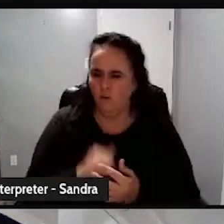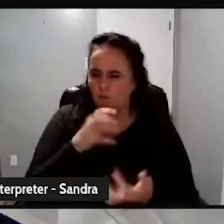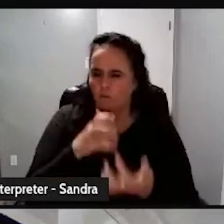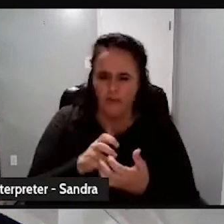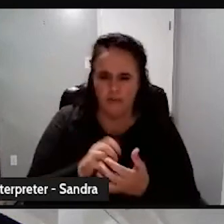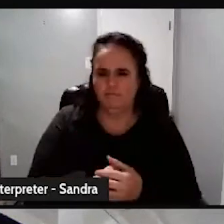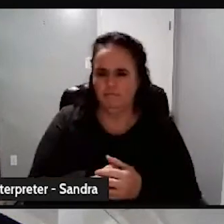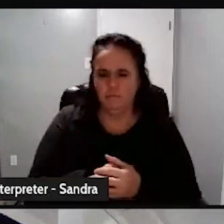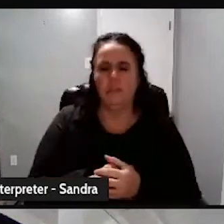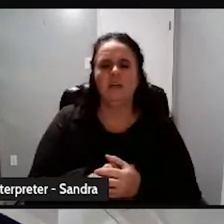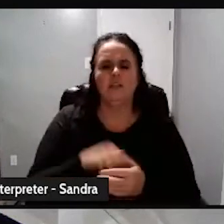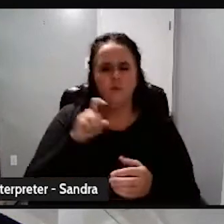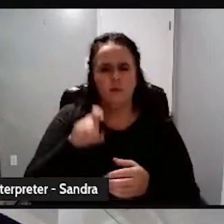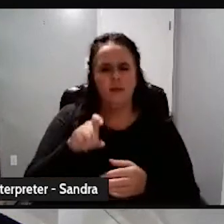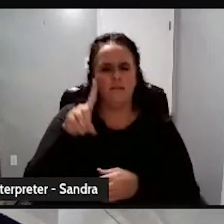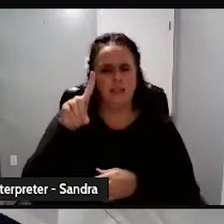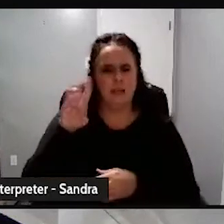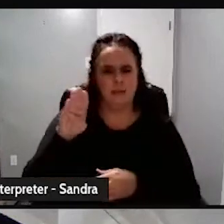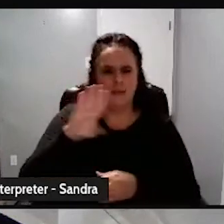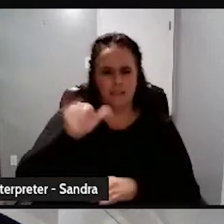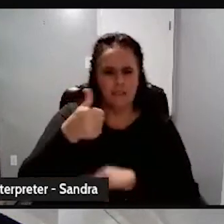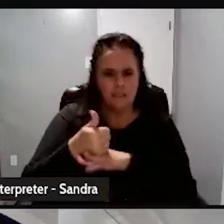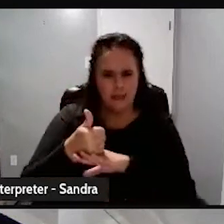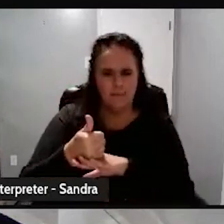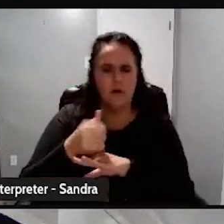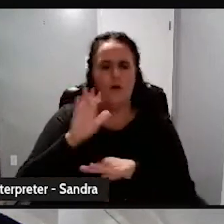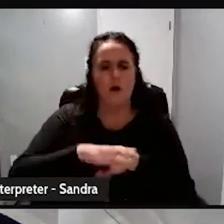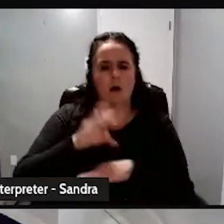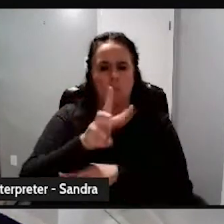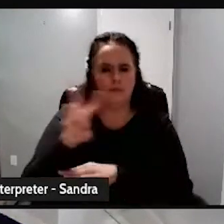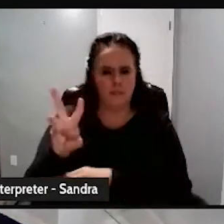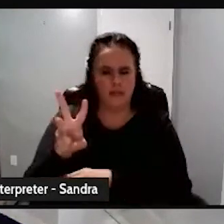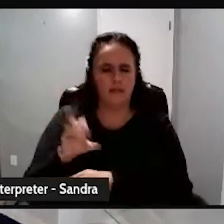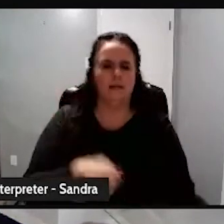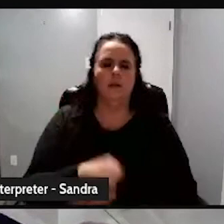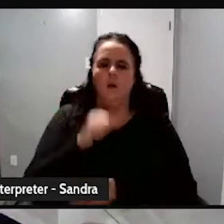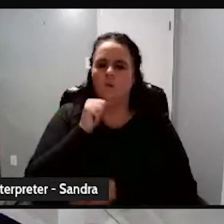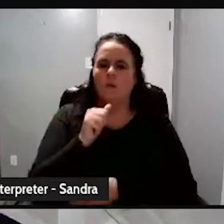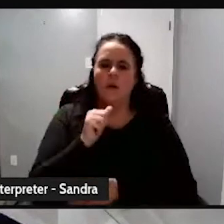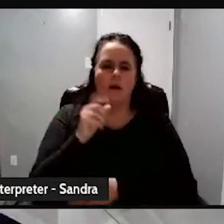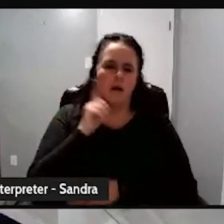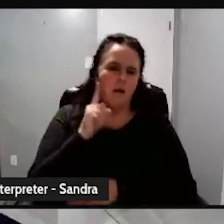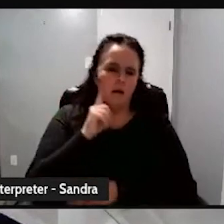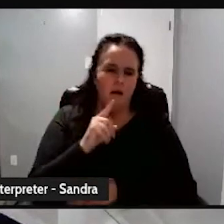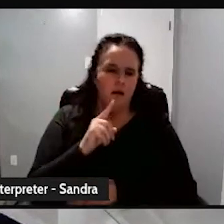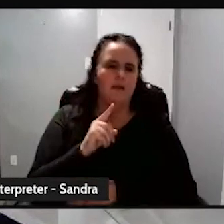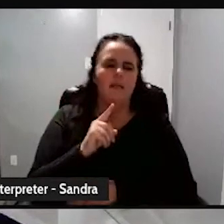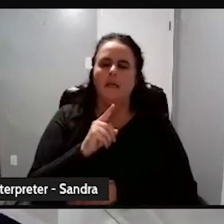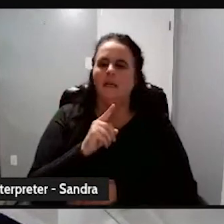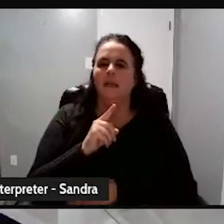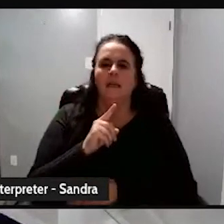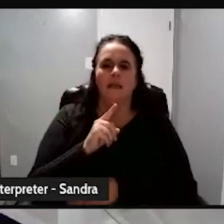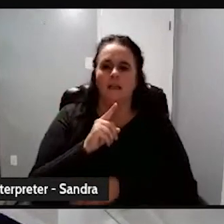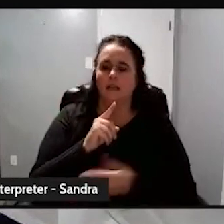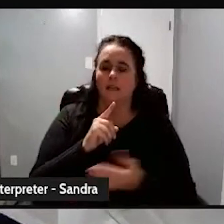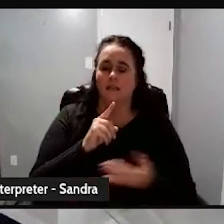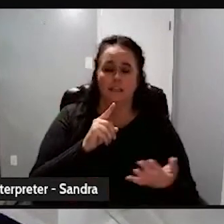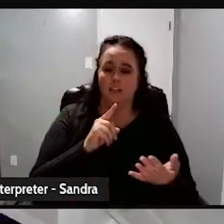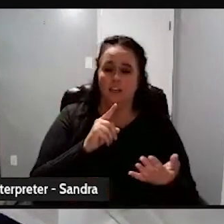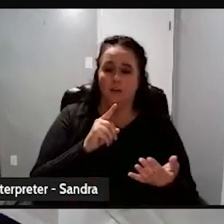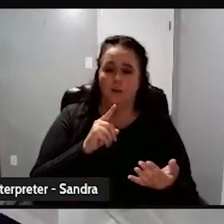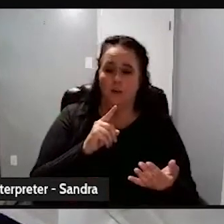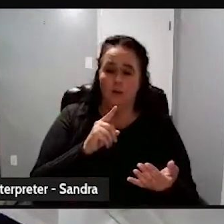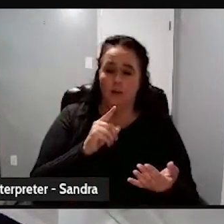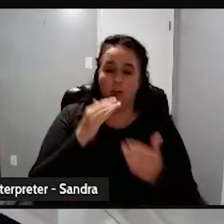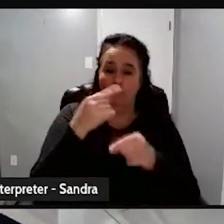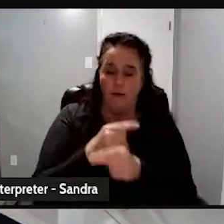our website. And of course, we're not pretending it's exhaustive at all. We held public meetings, town hall